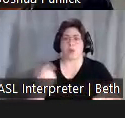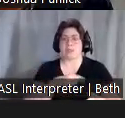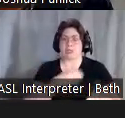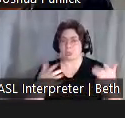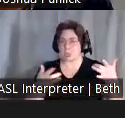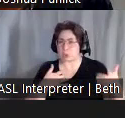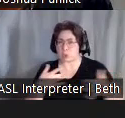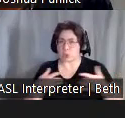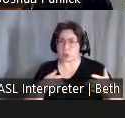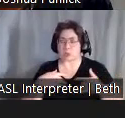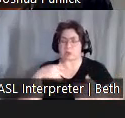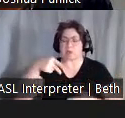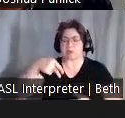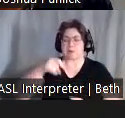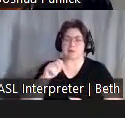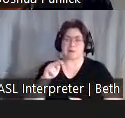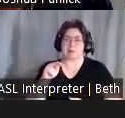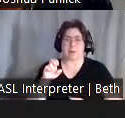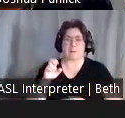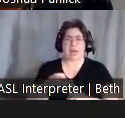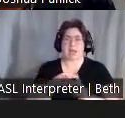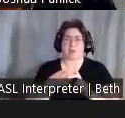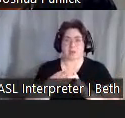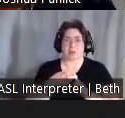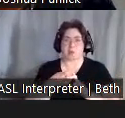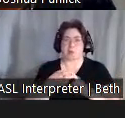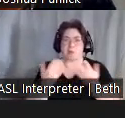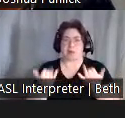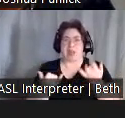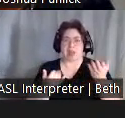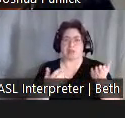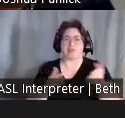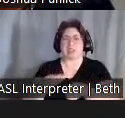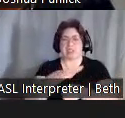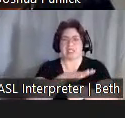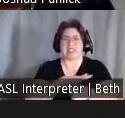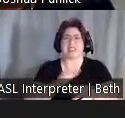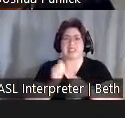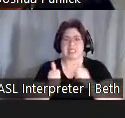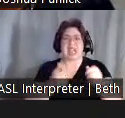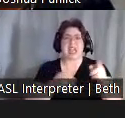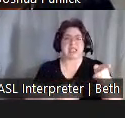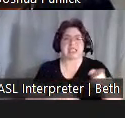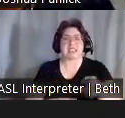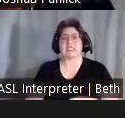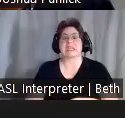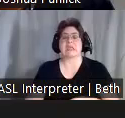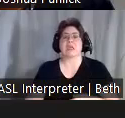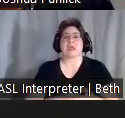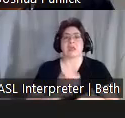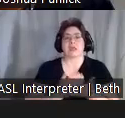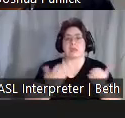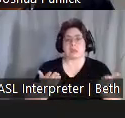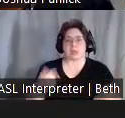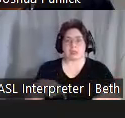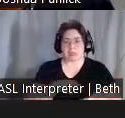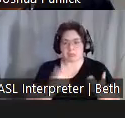is pine recruitment now within these stands. Some of the things that we're doing is